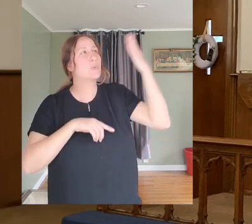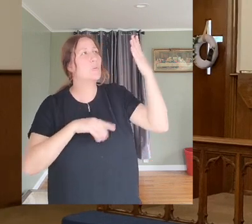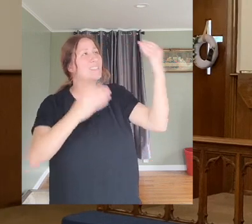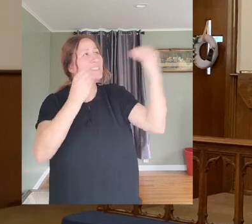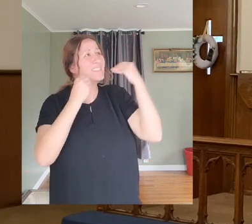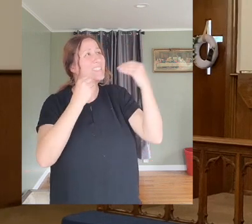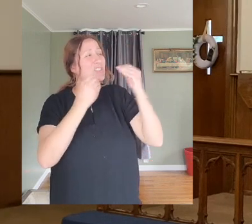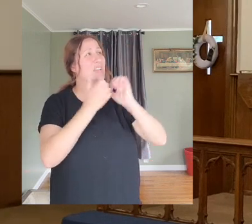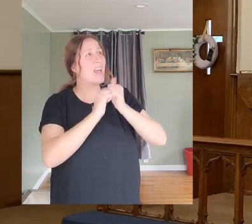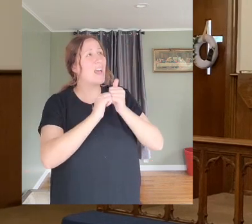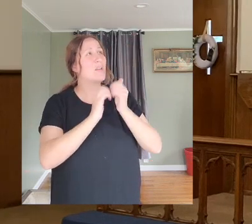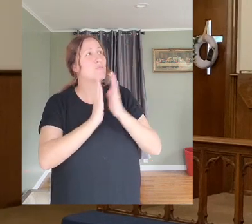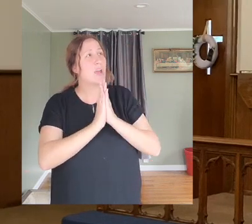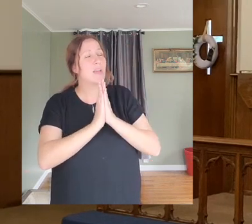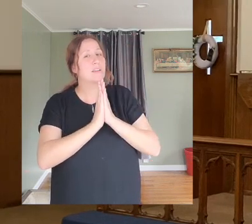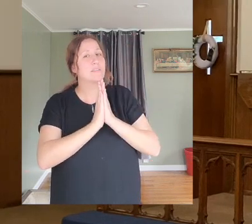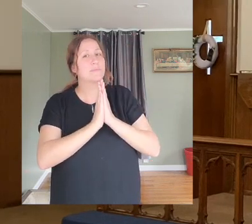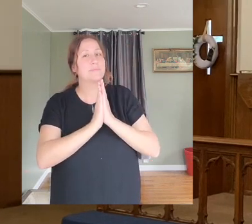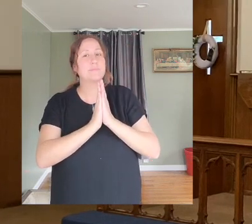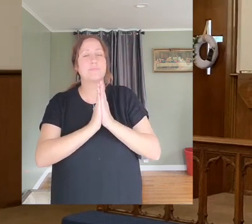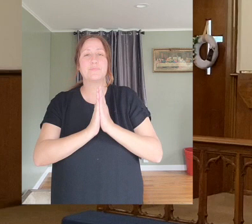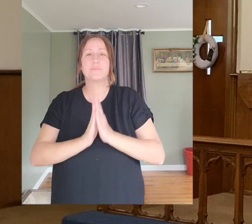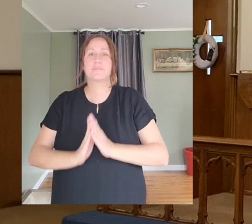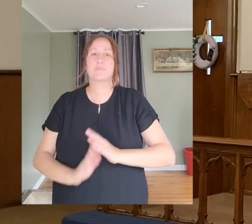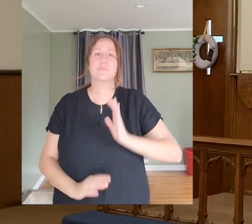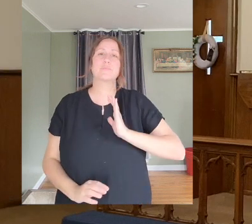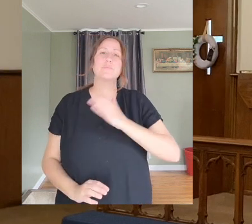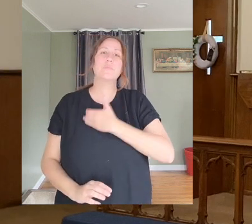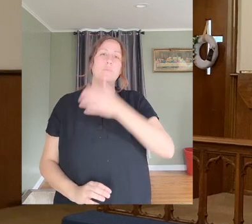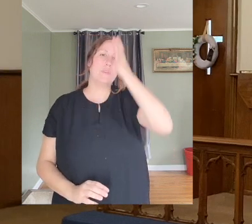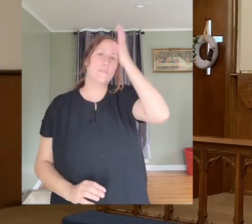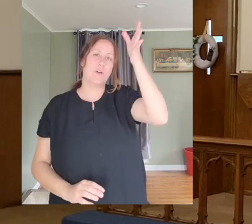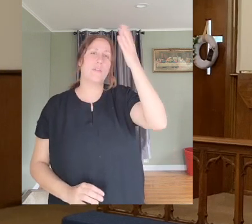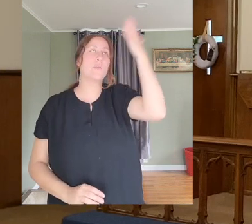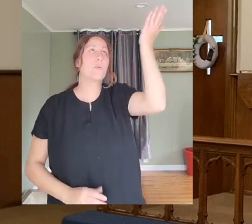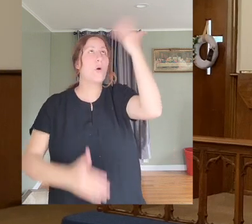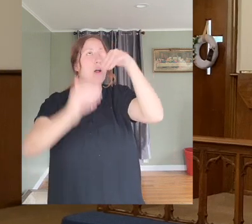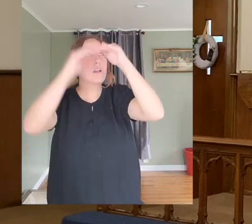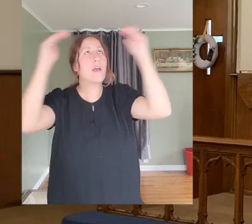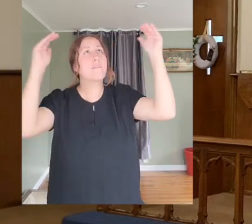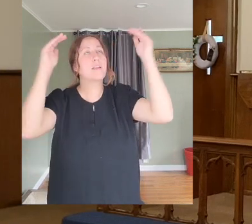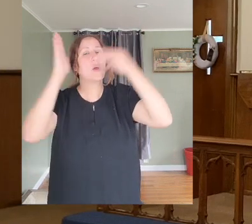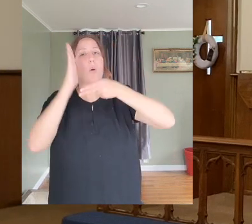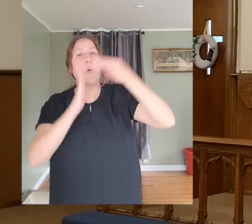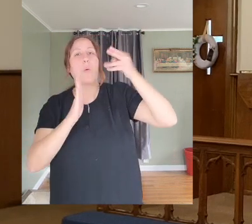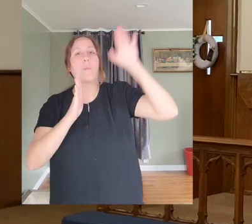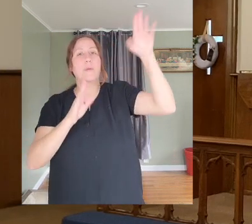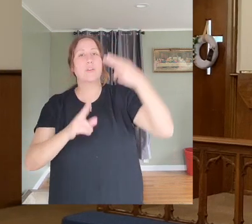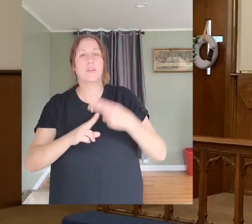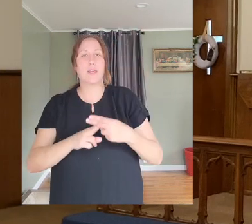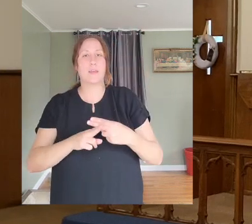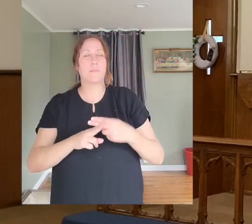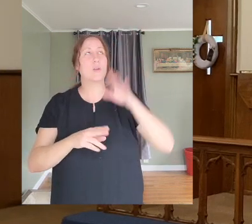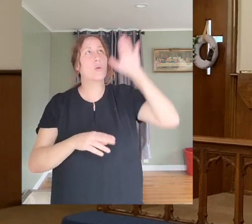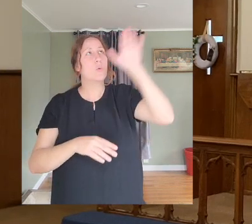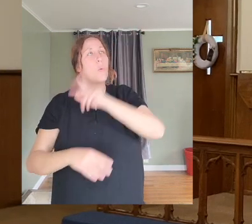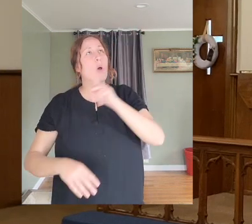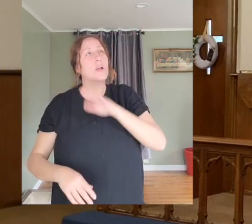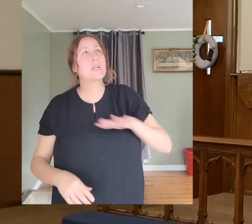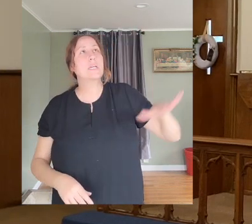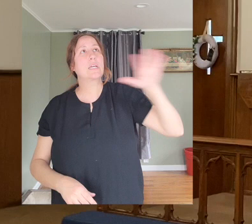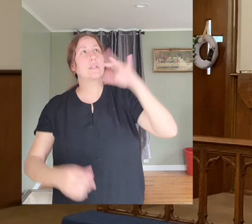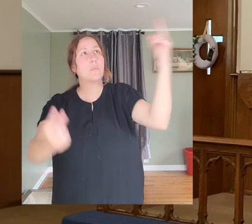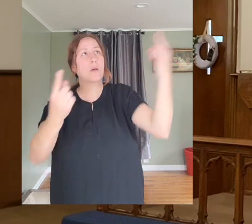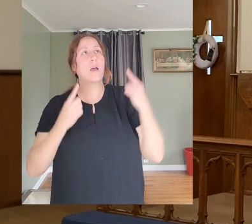pray. Our Father, who art in heaven, hallowed be thy name. Thy kingdom